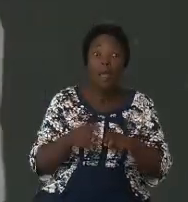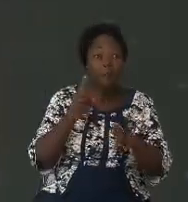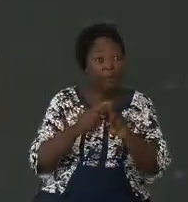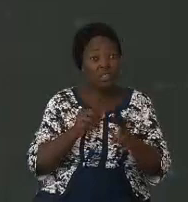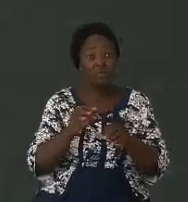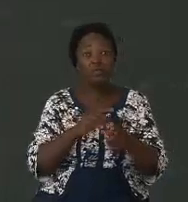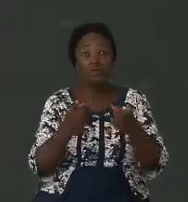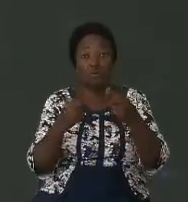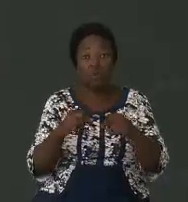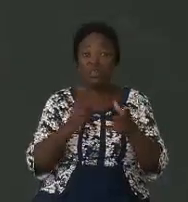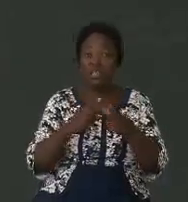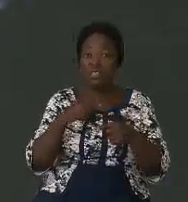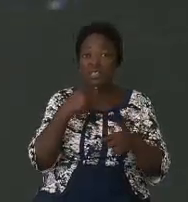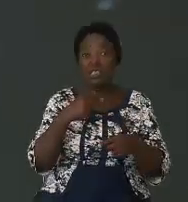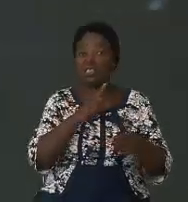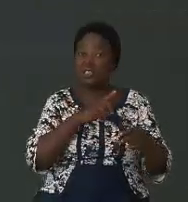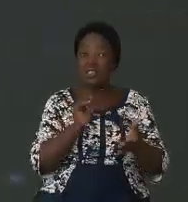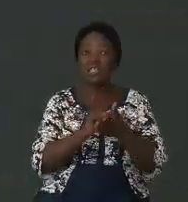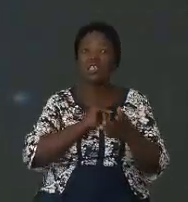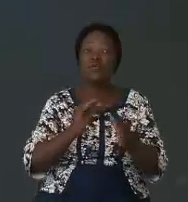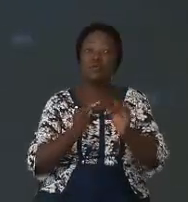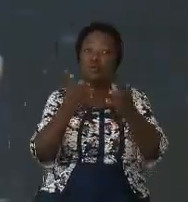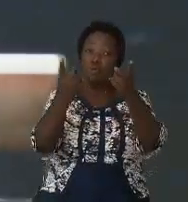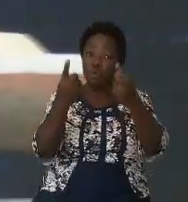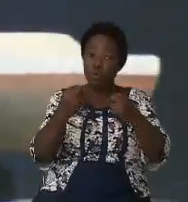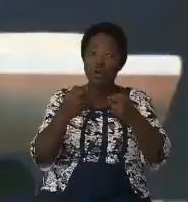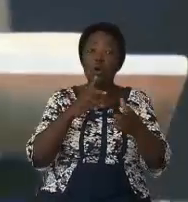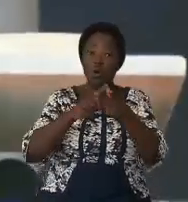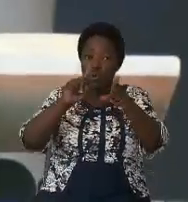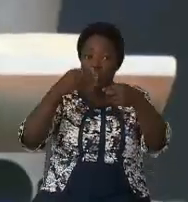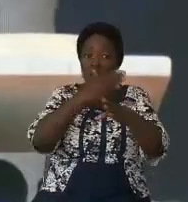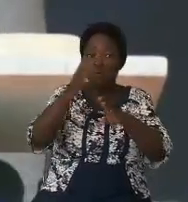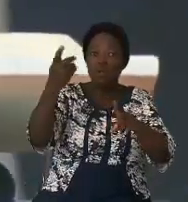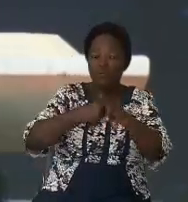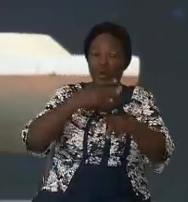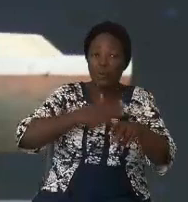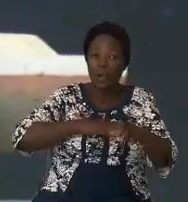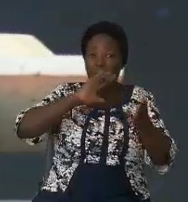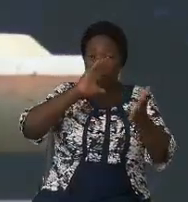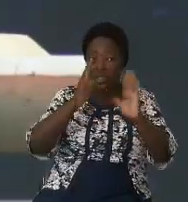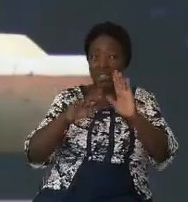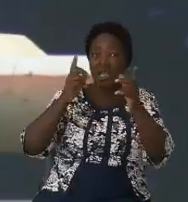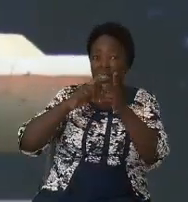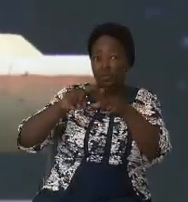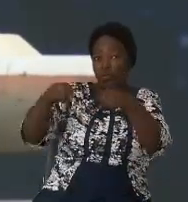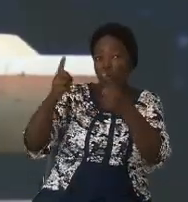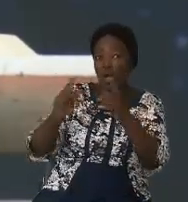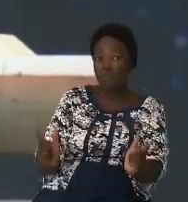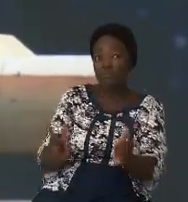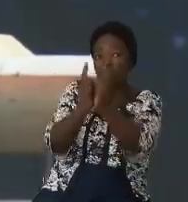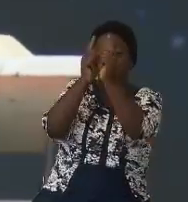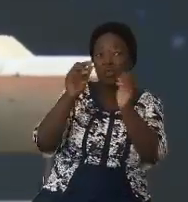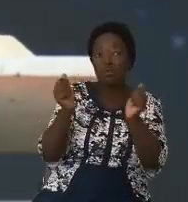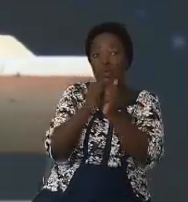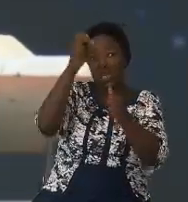shall he also reap. If he goes away from my presence and he goes into the territory of the